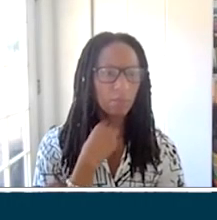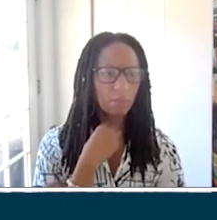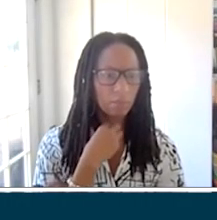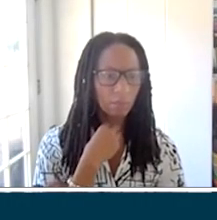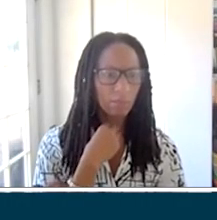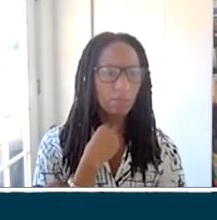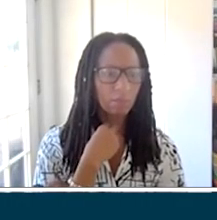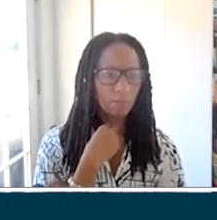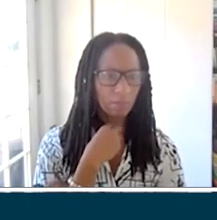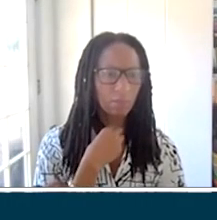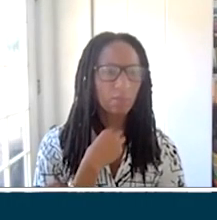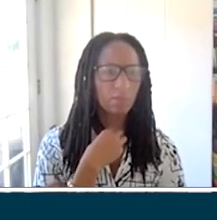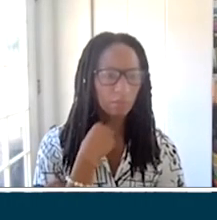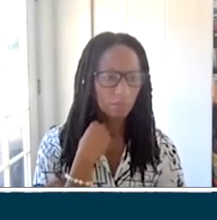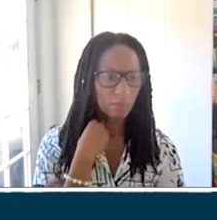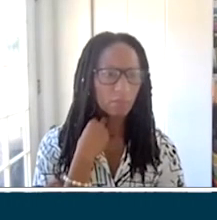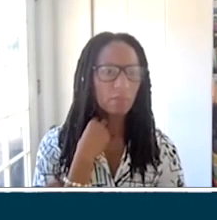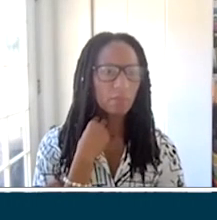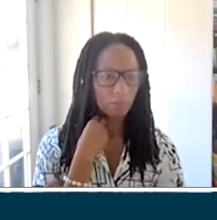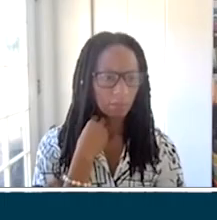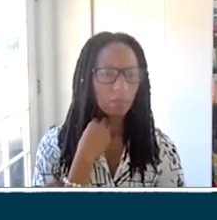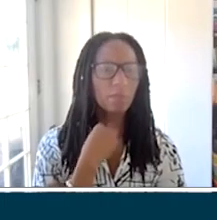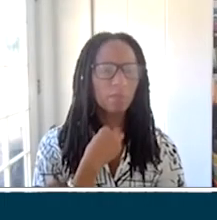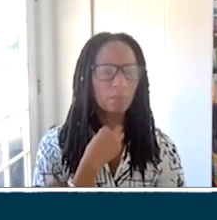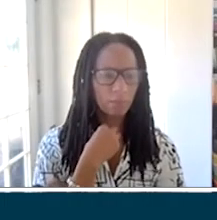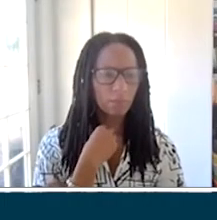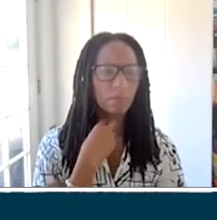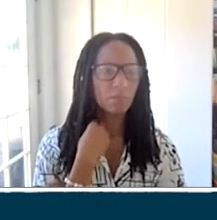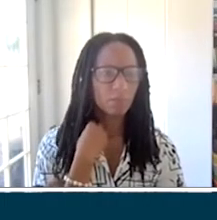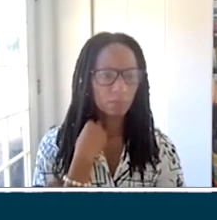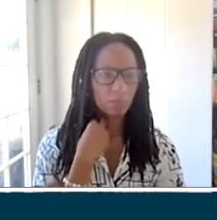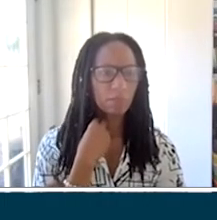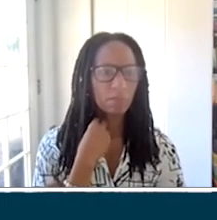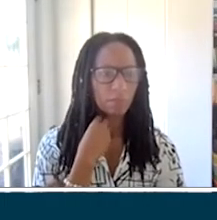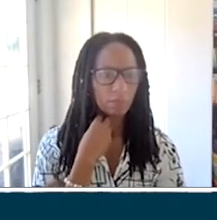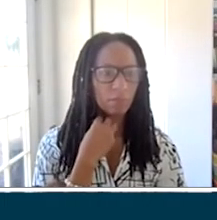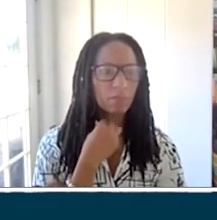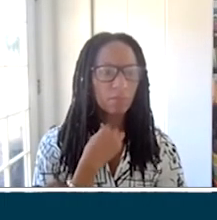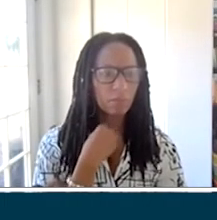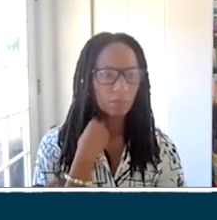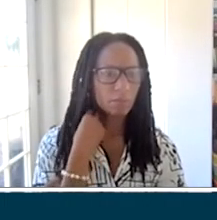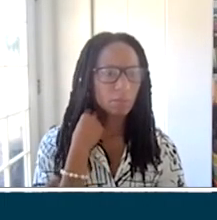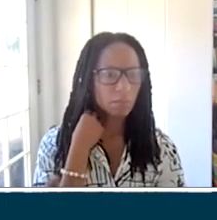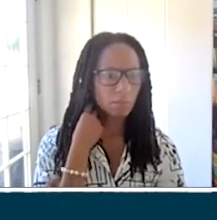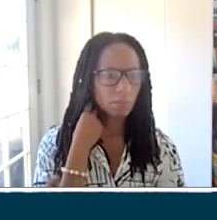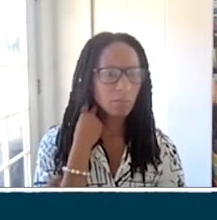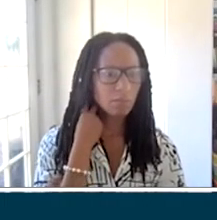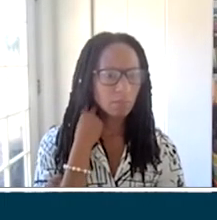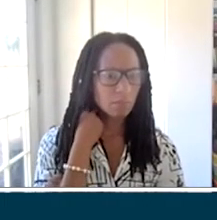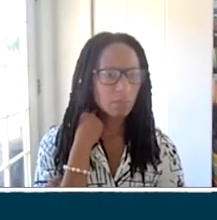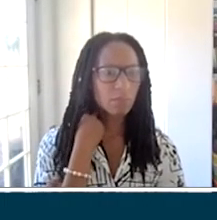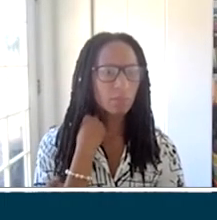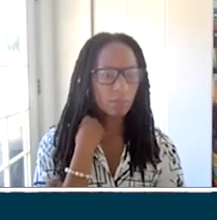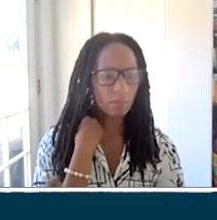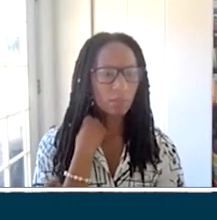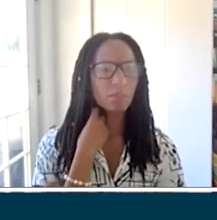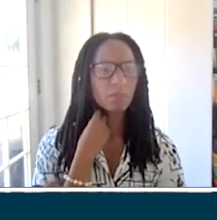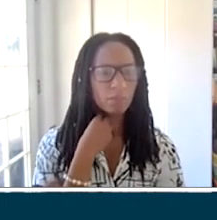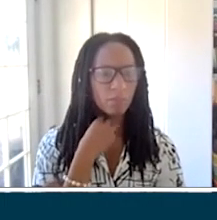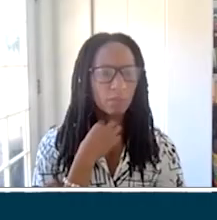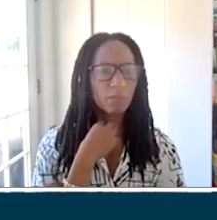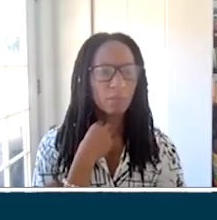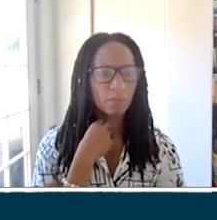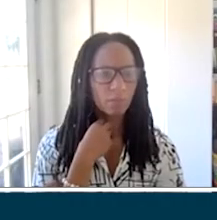that doesn't always feel satisfying, or doesn't actually, repair a harm, but it's something. And I think you began